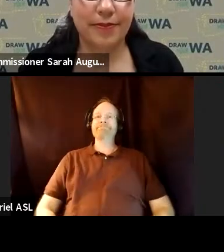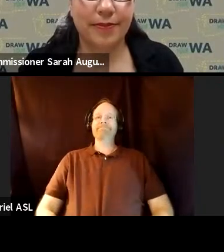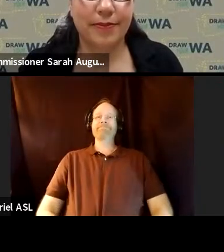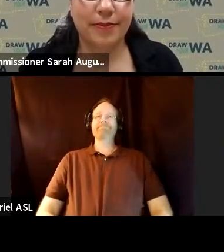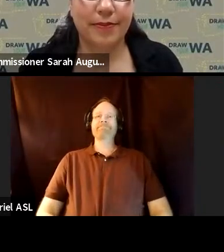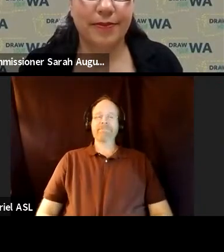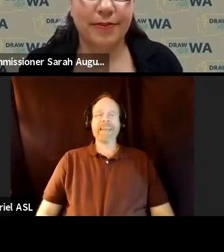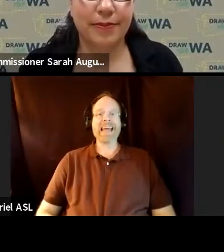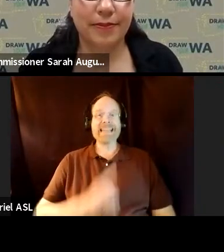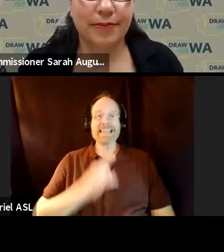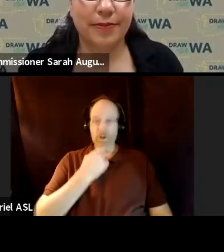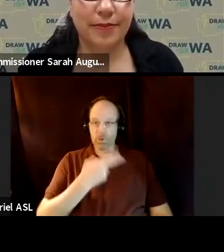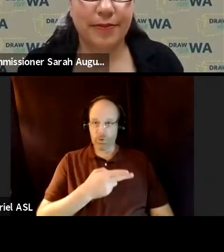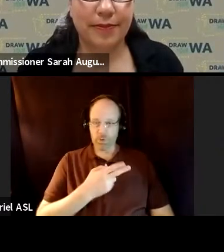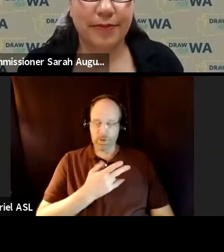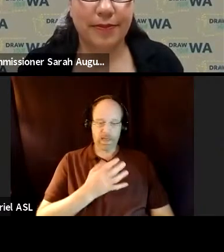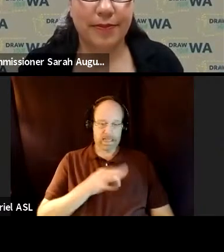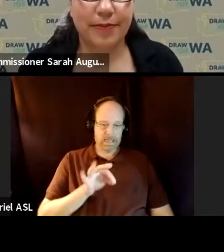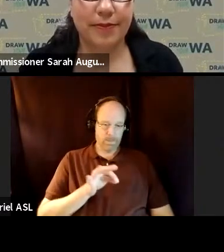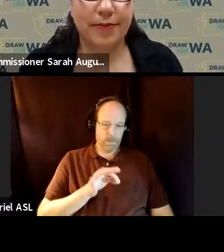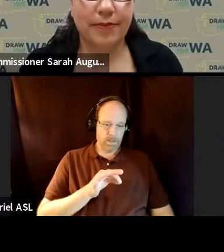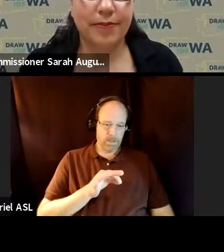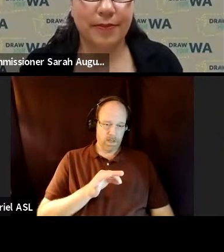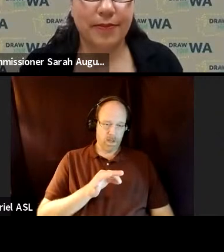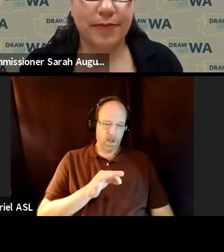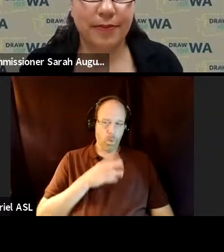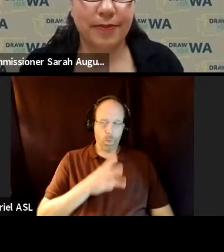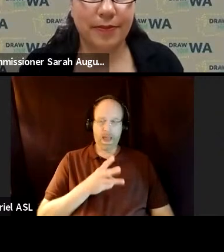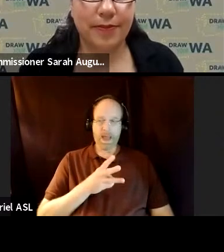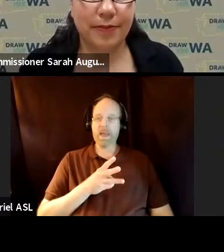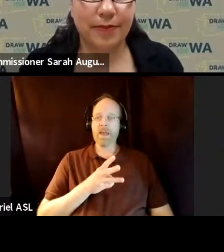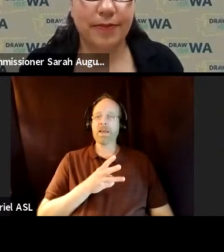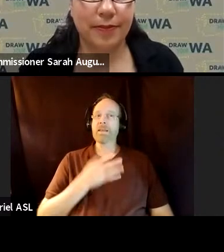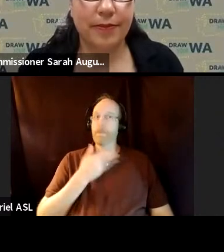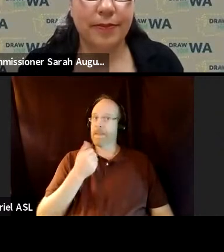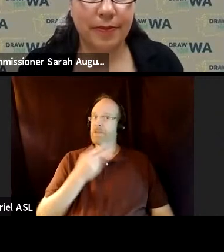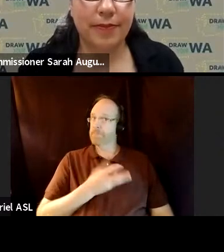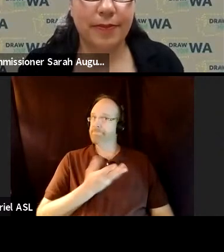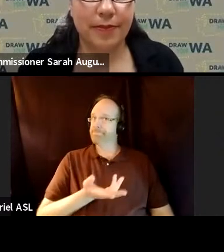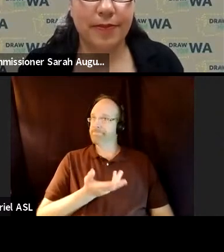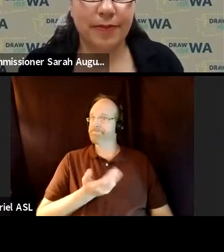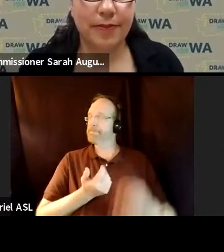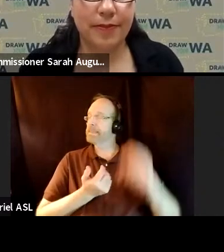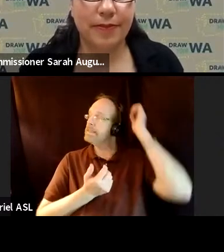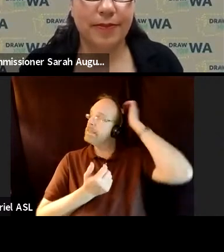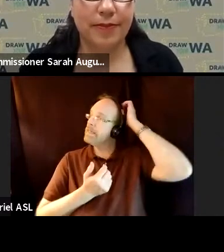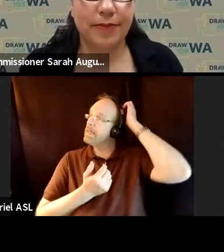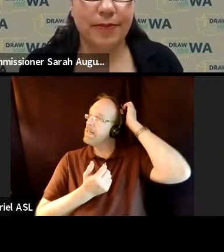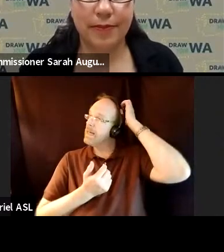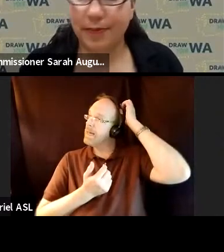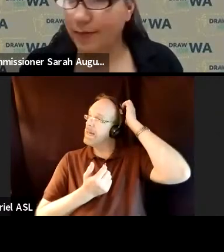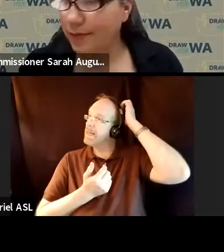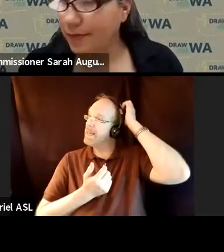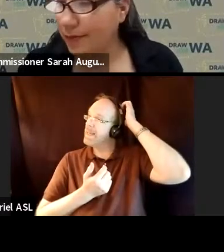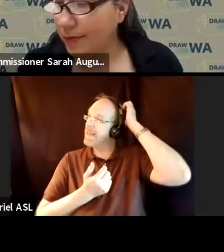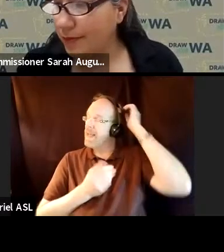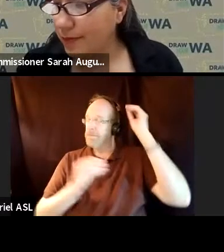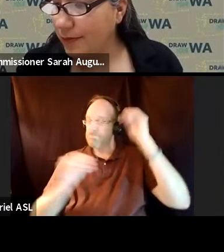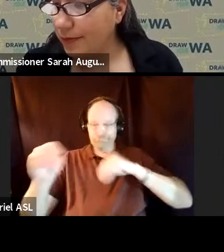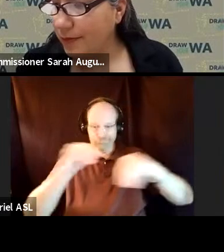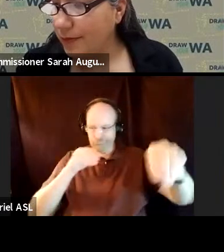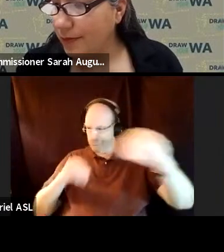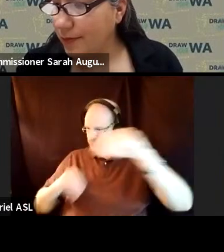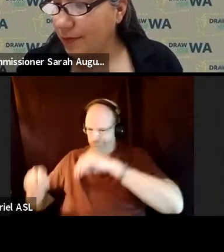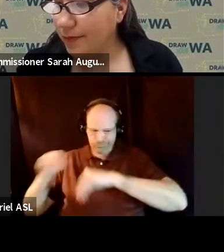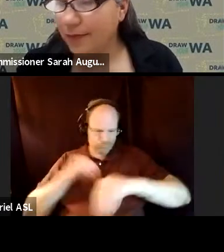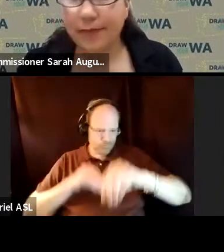tell you the truth, the simplest way is the best way. And moving counties into